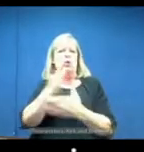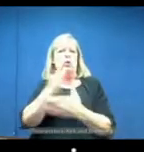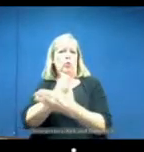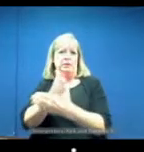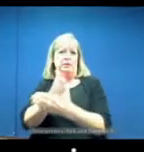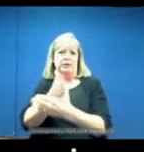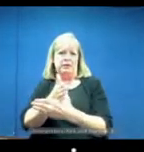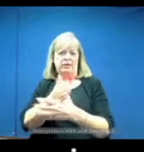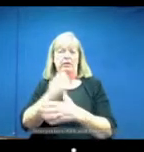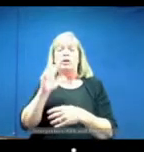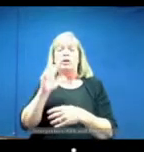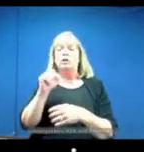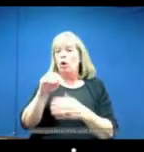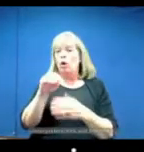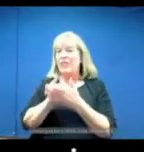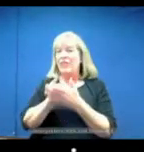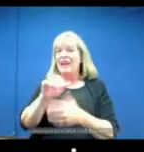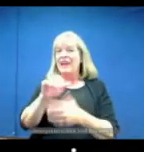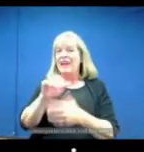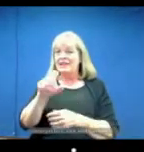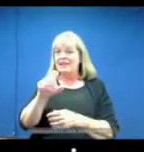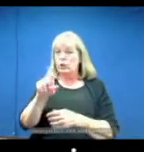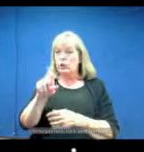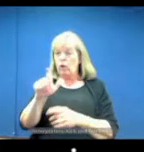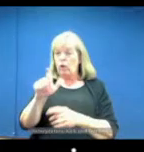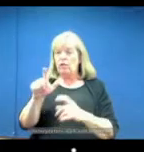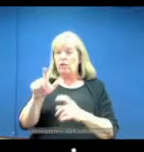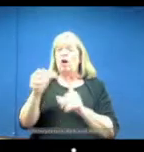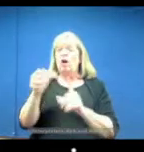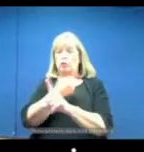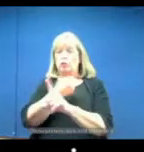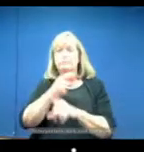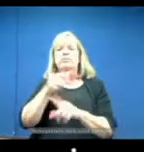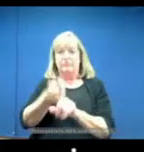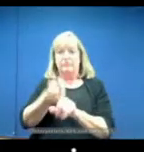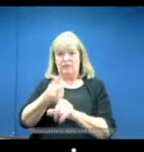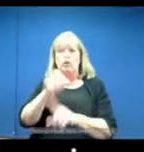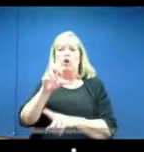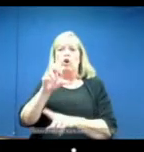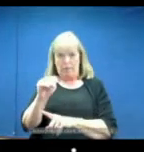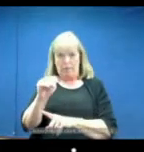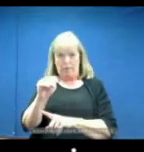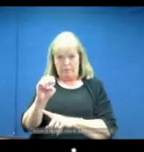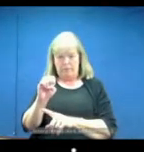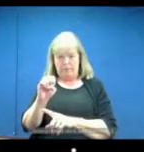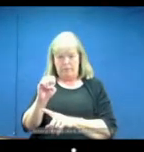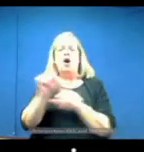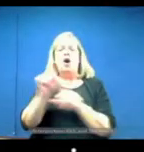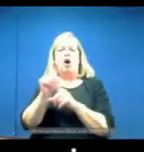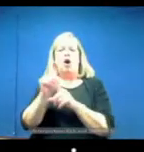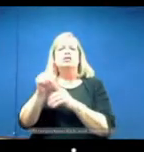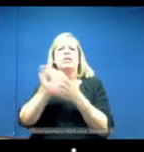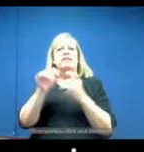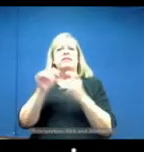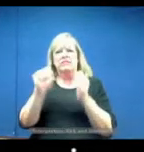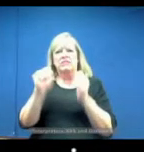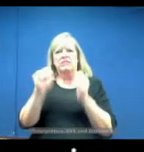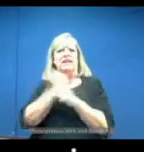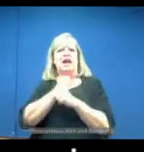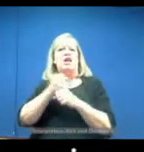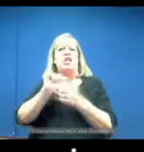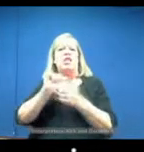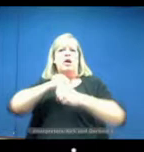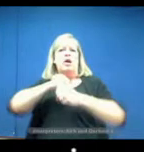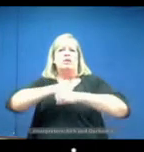So sexual assault is a crime as well as a basis for a domestic violence protective order in all 50 states, although the